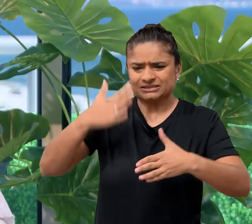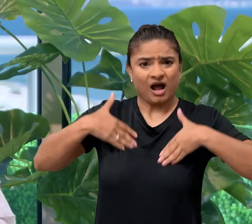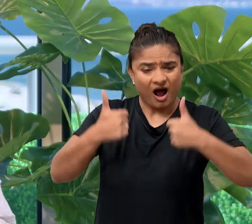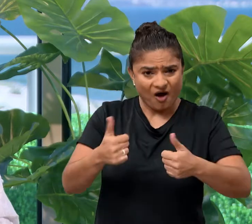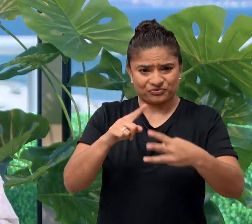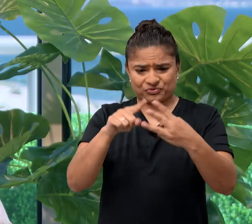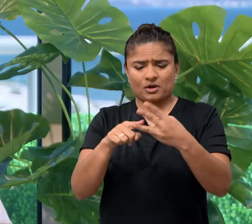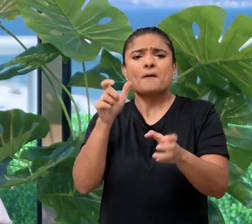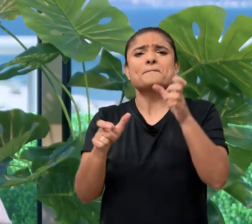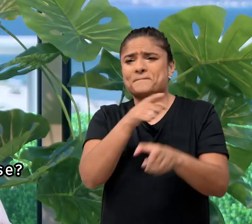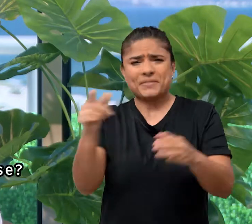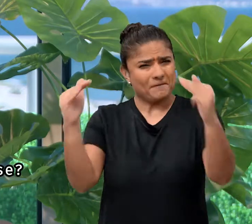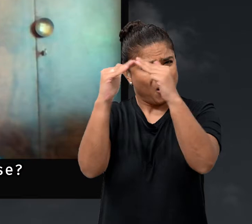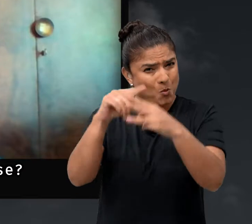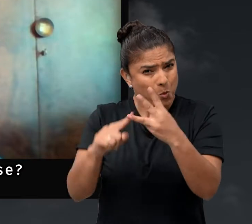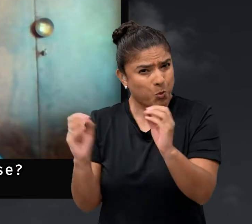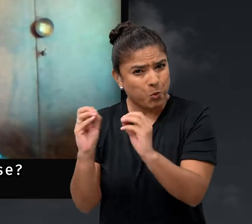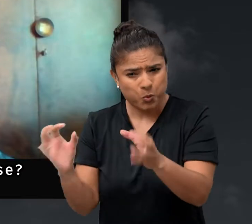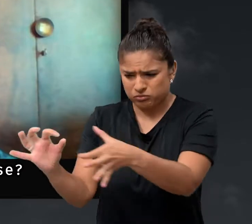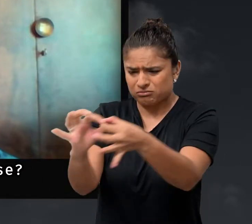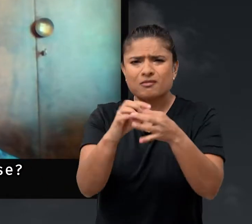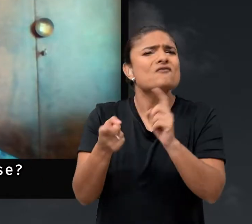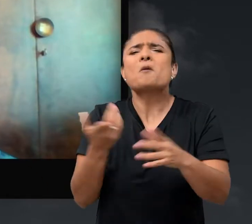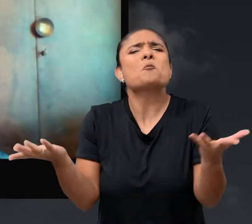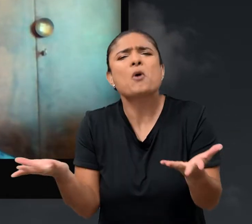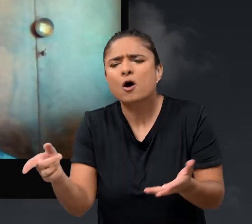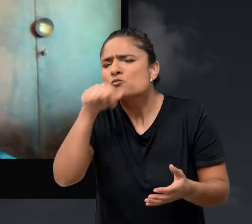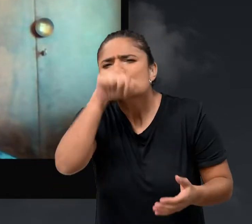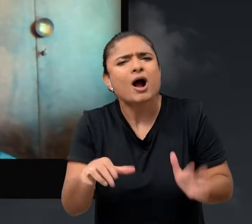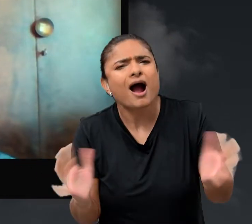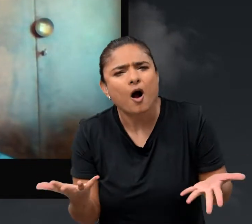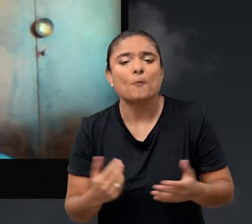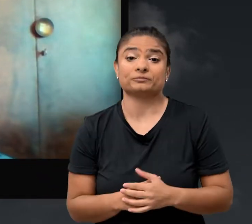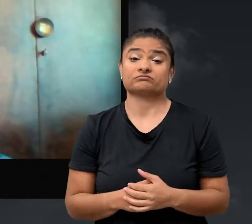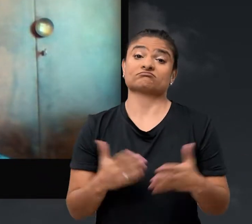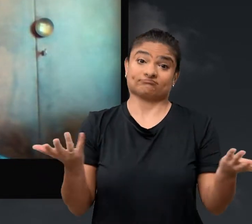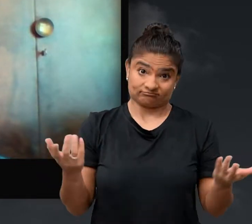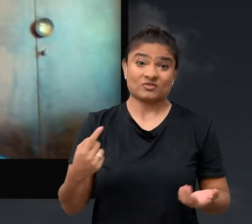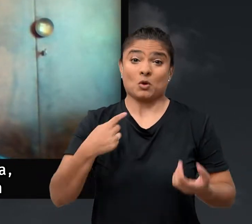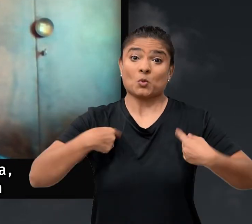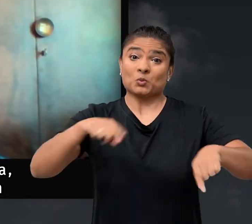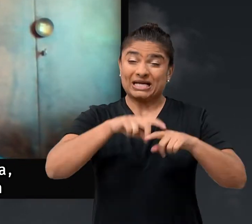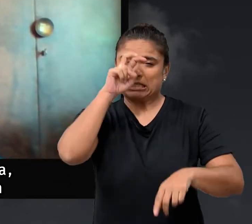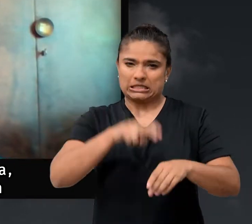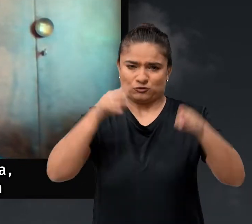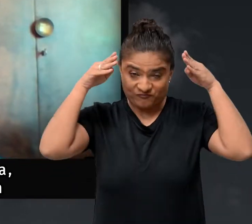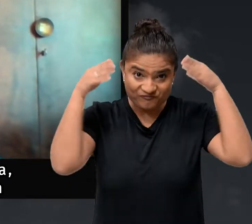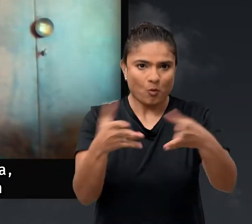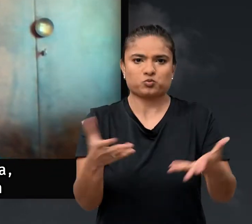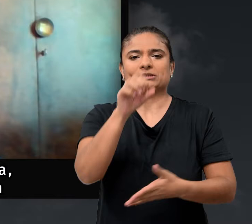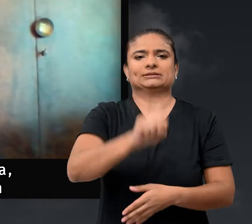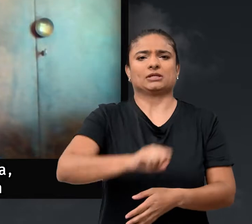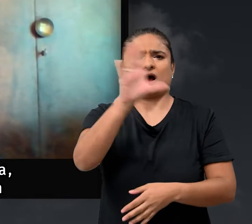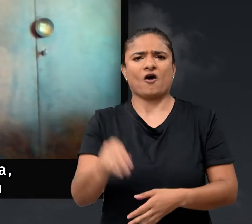mental health, and inequality. Where did this specific interest arise? Well, it's something which requires a lot of attention because, in